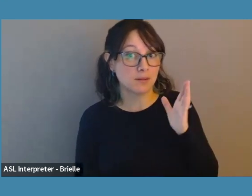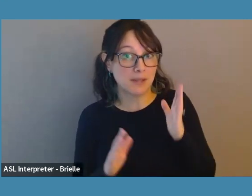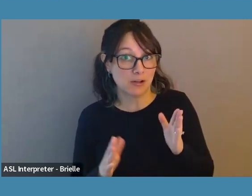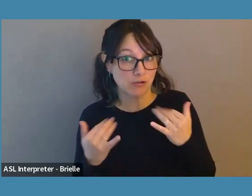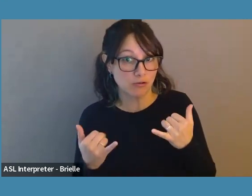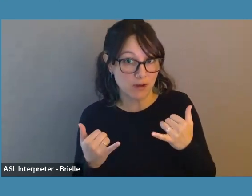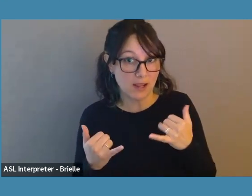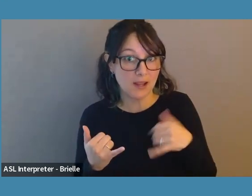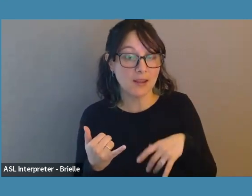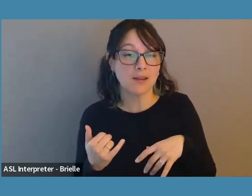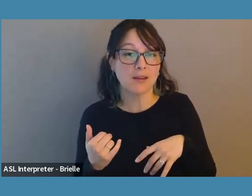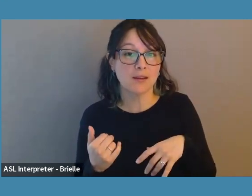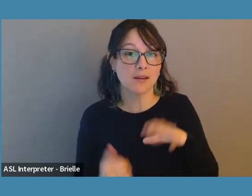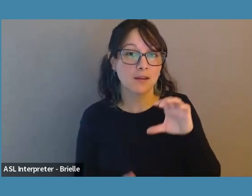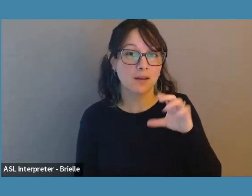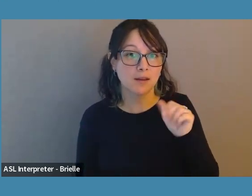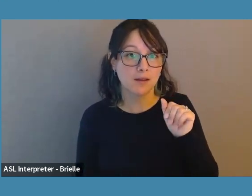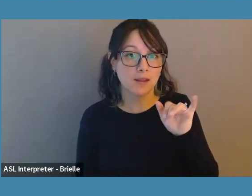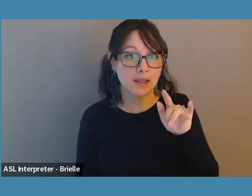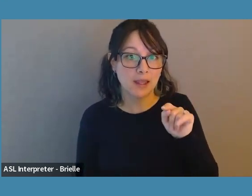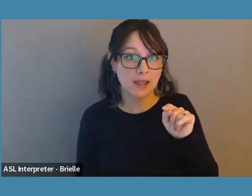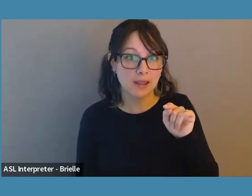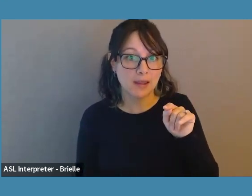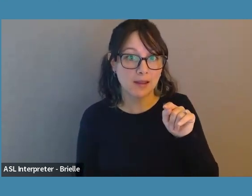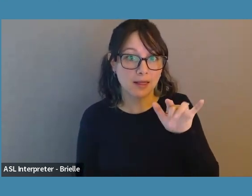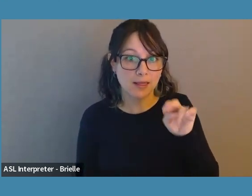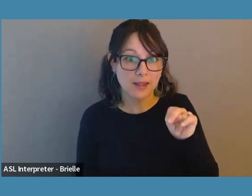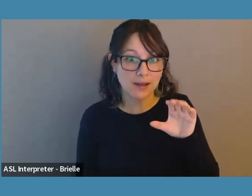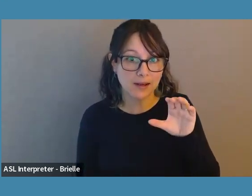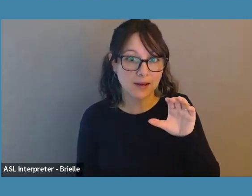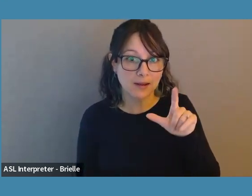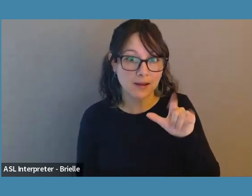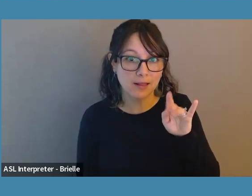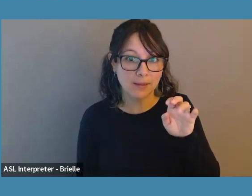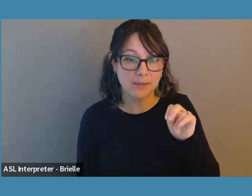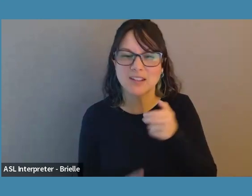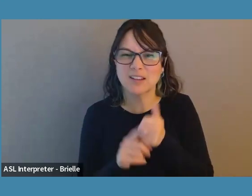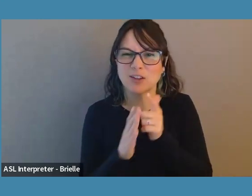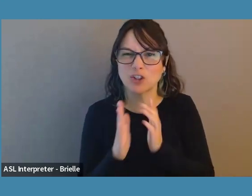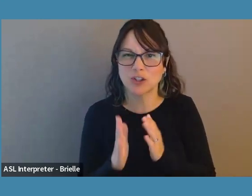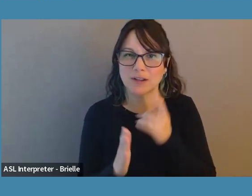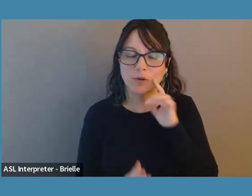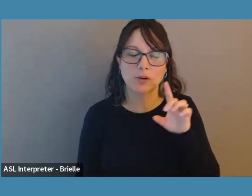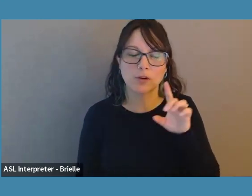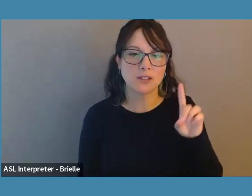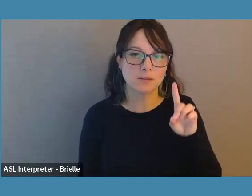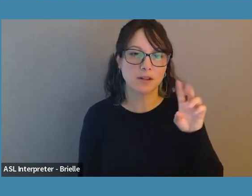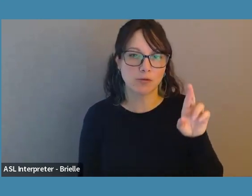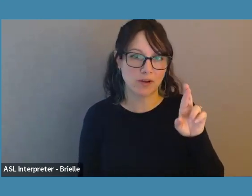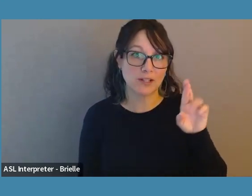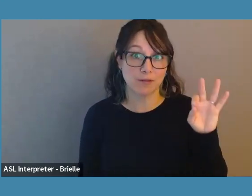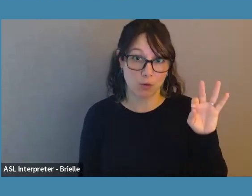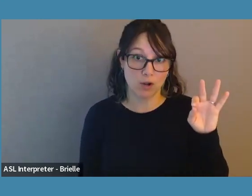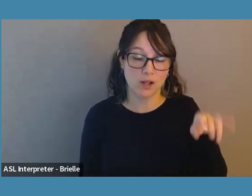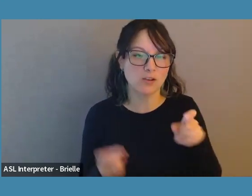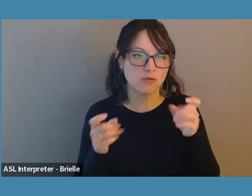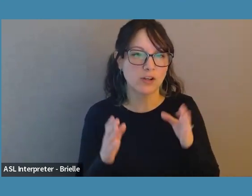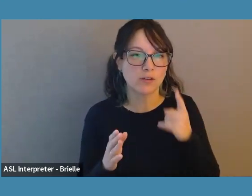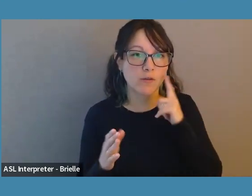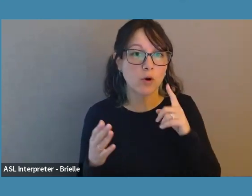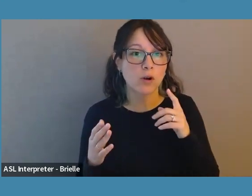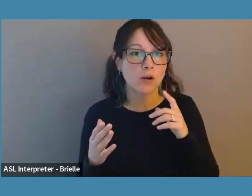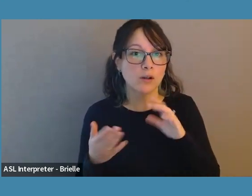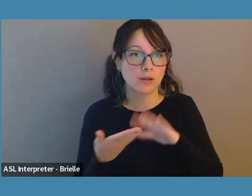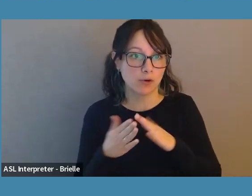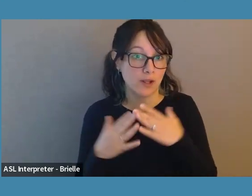today's webinar is Caitlin Cliven, an attorney and Disability Rights Florida's Director of Community and Health